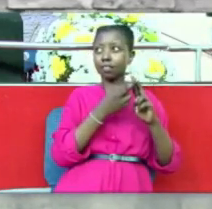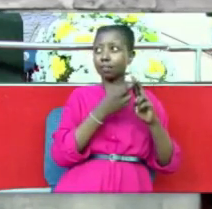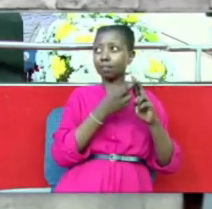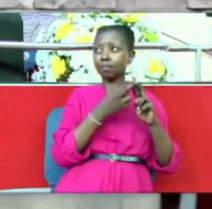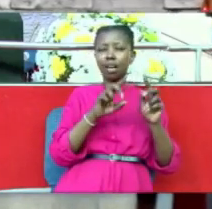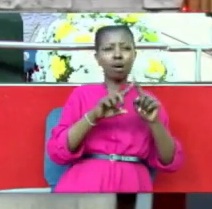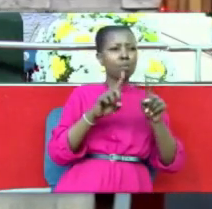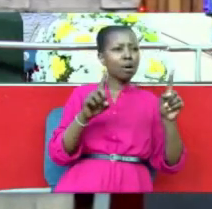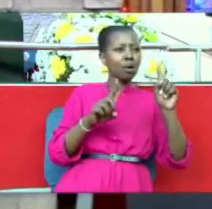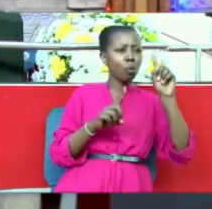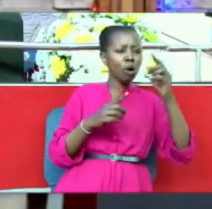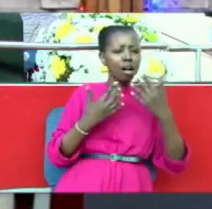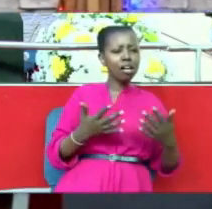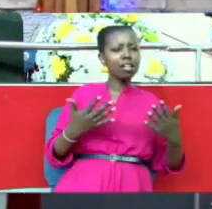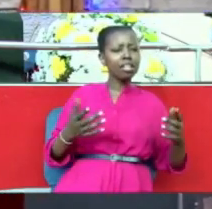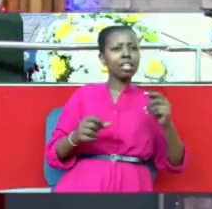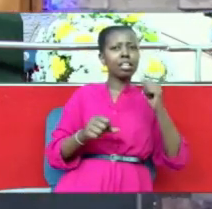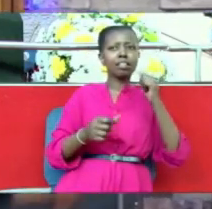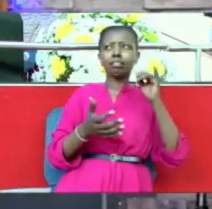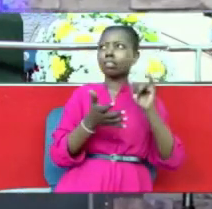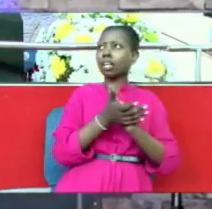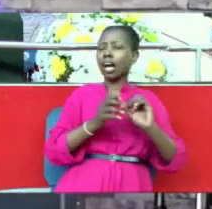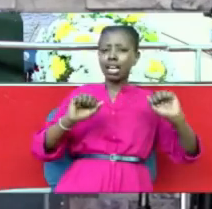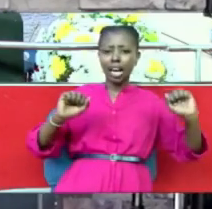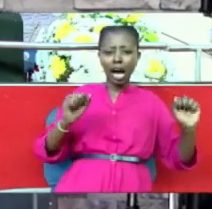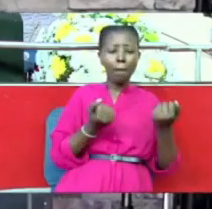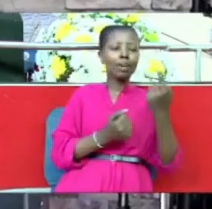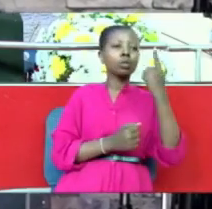But one thing that happened to him once